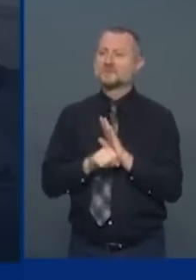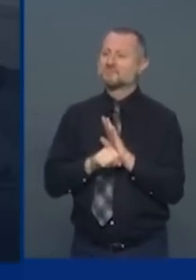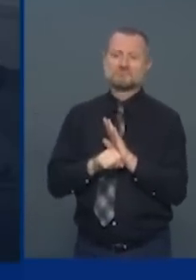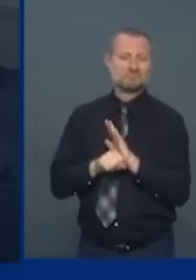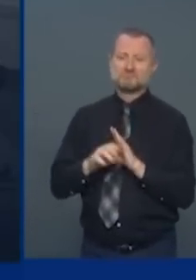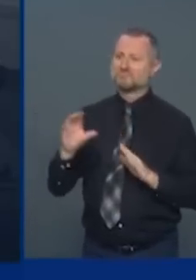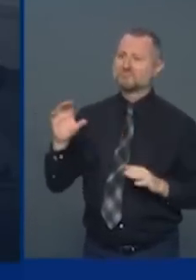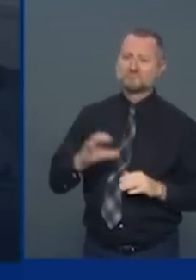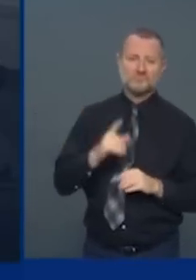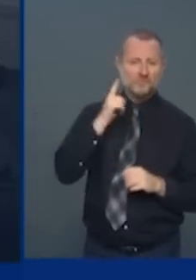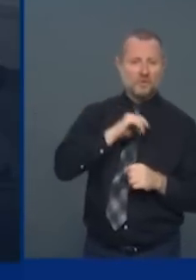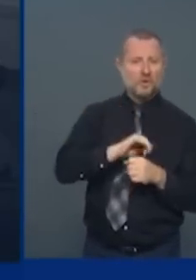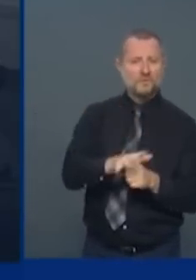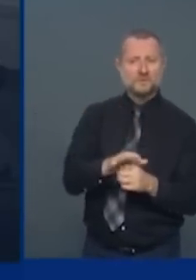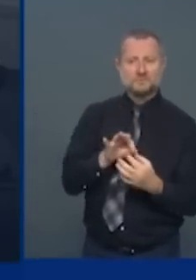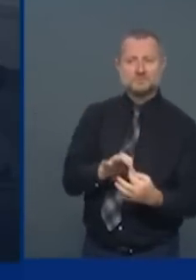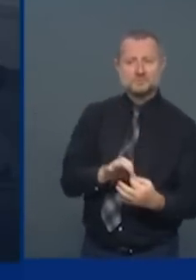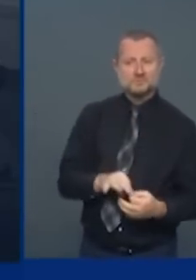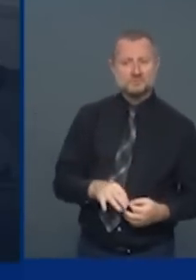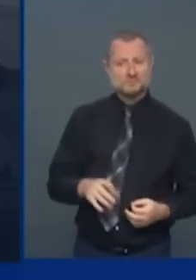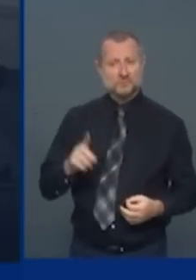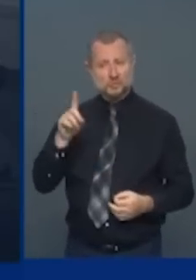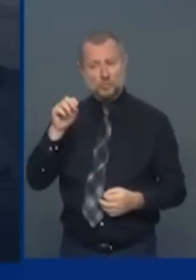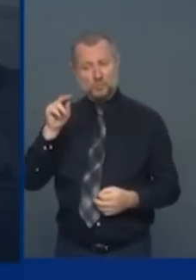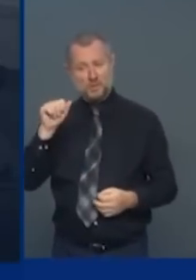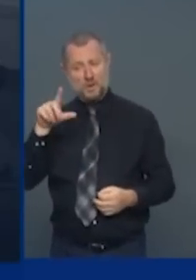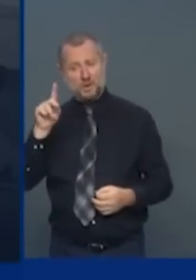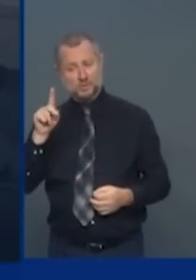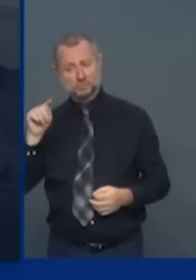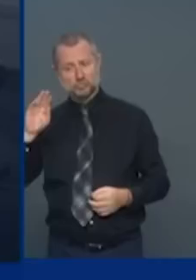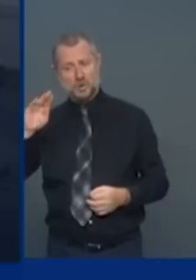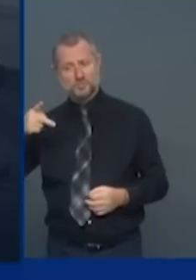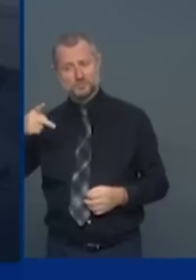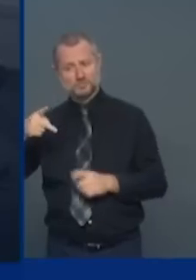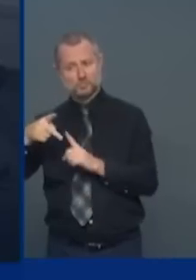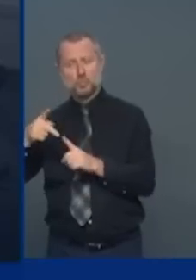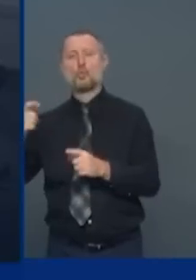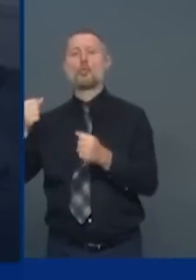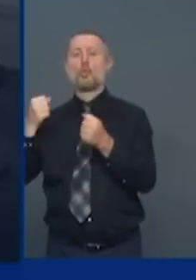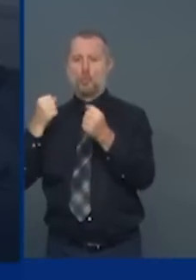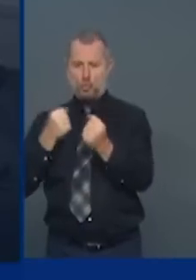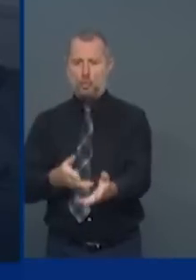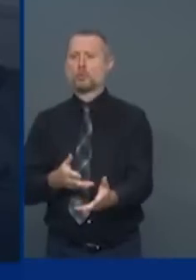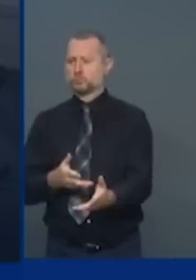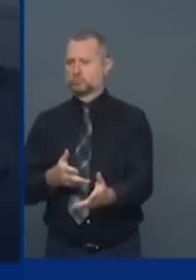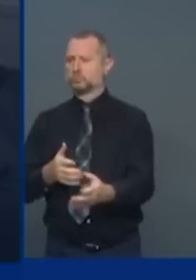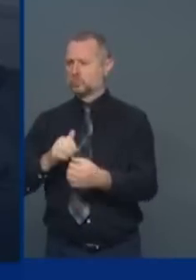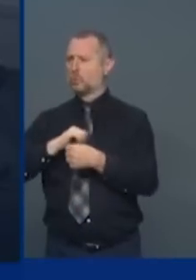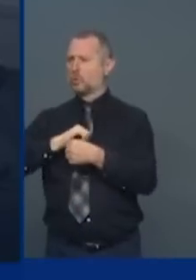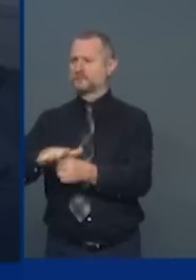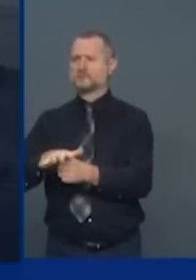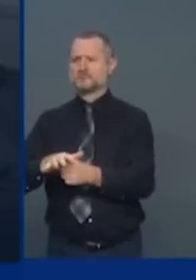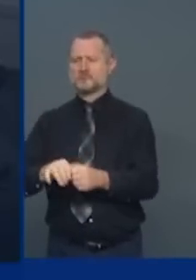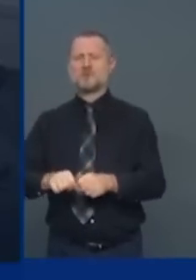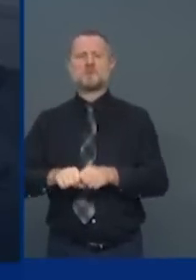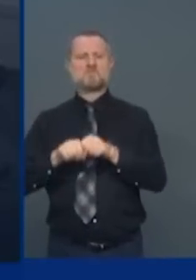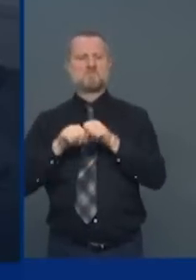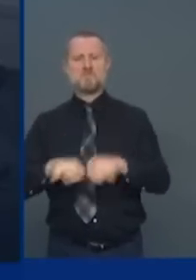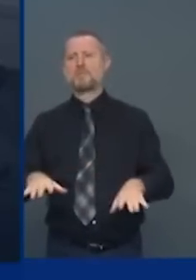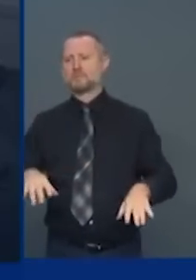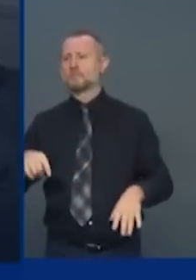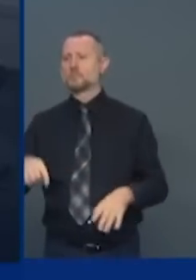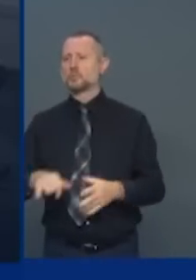Donald Trump caused the COVID outbreak in New York. Donald